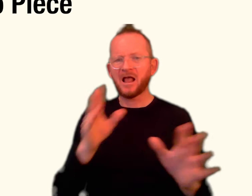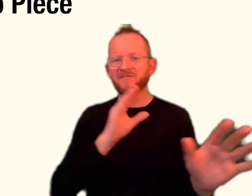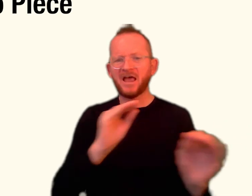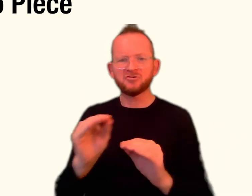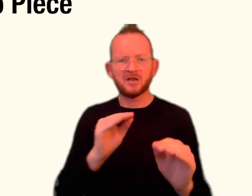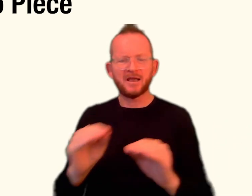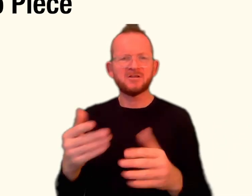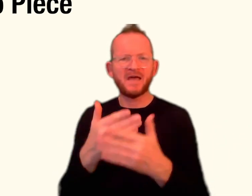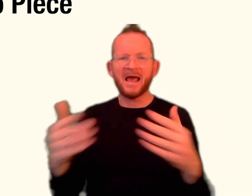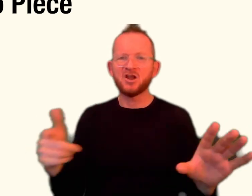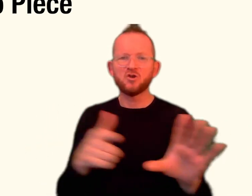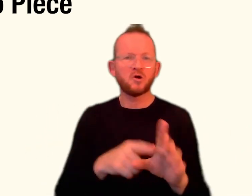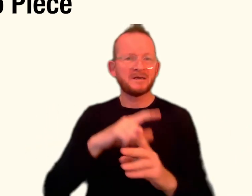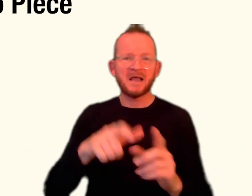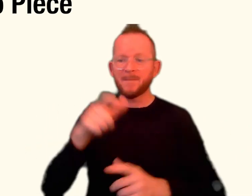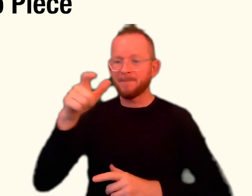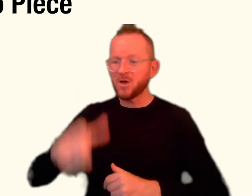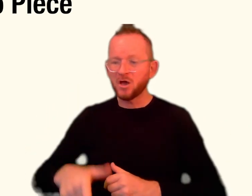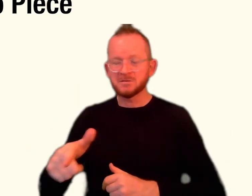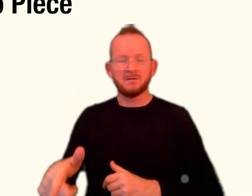for any young disabled person,